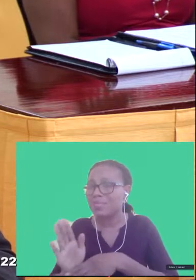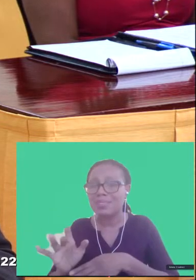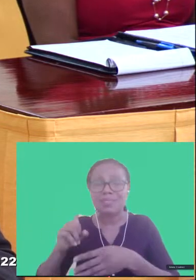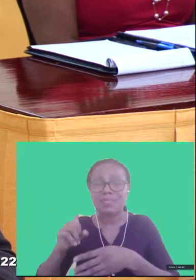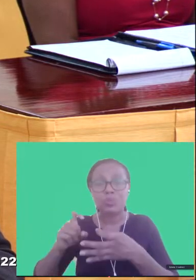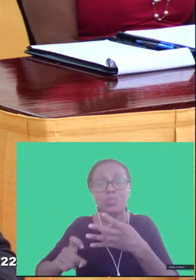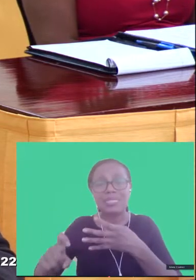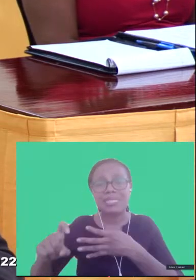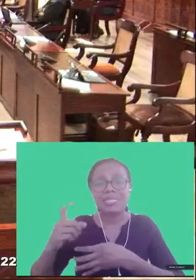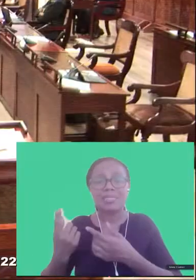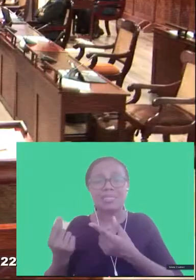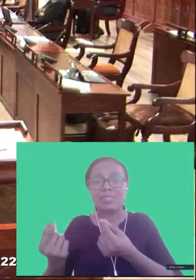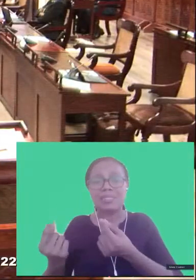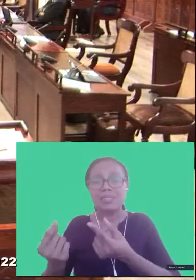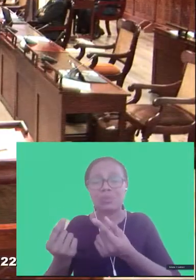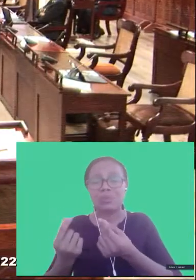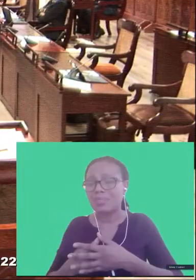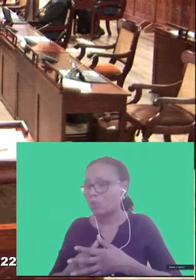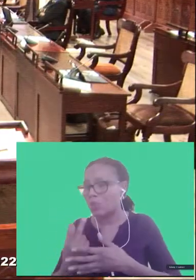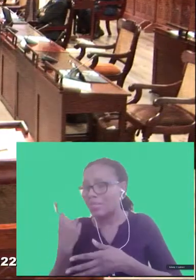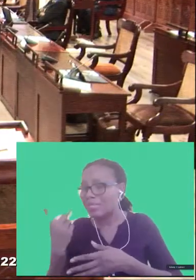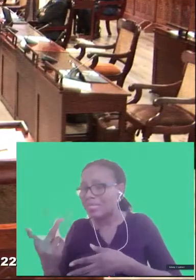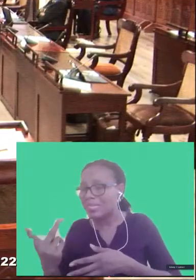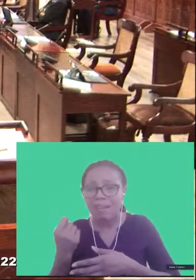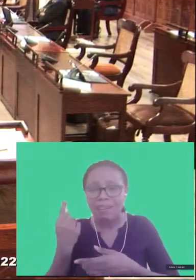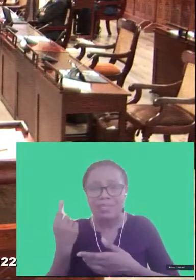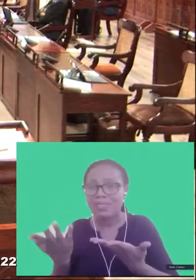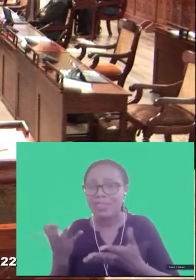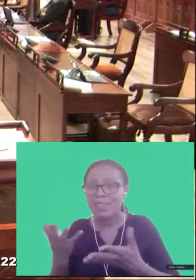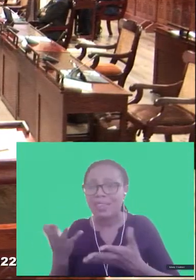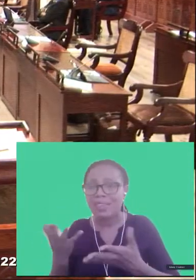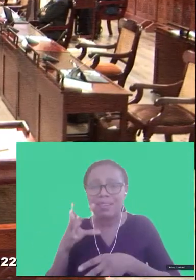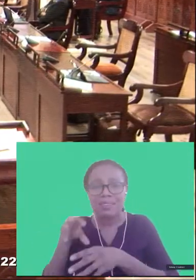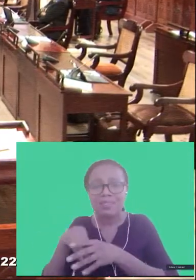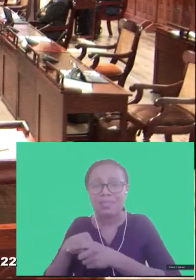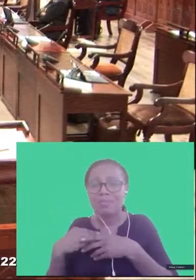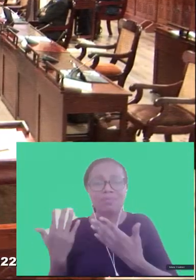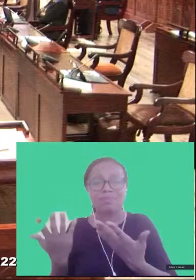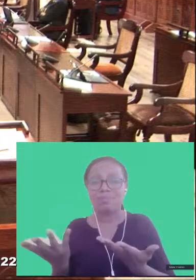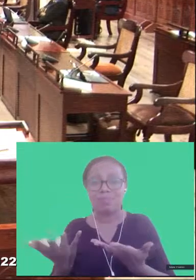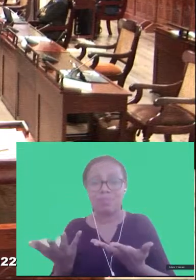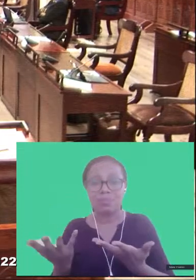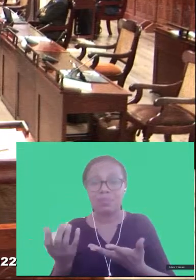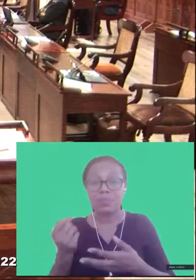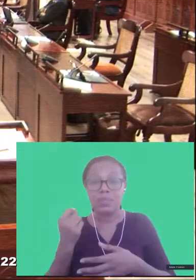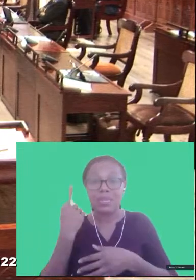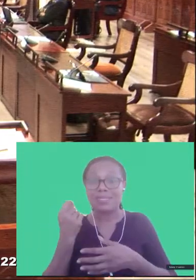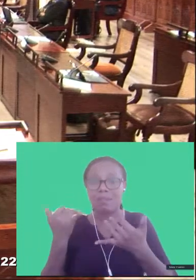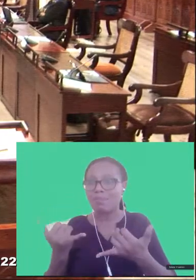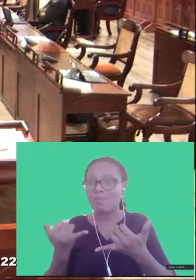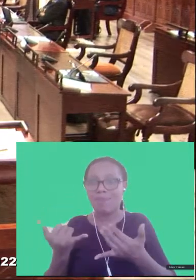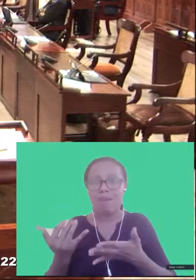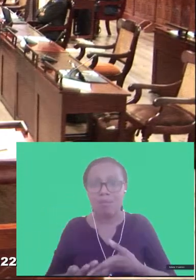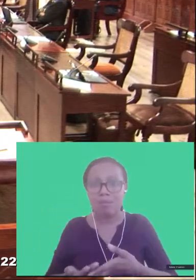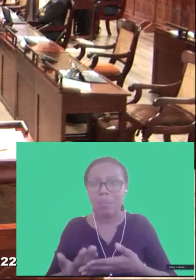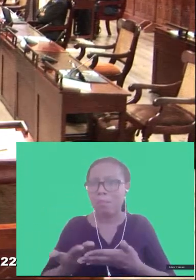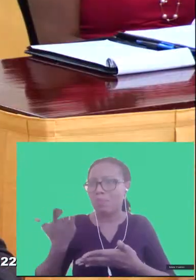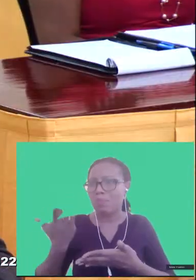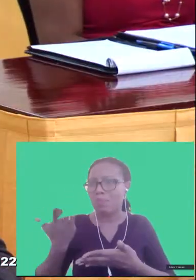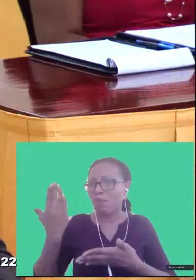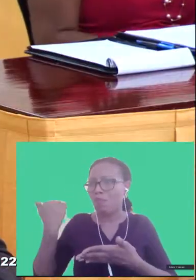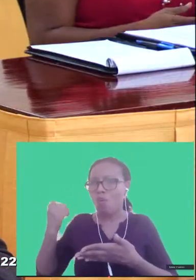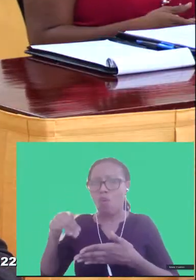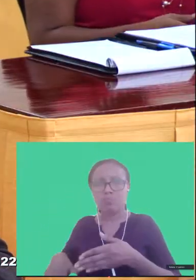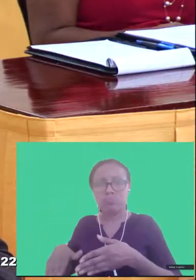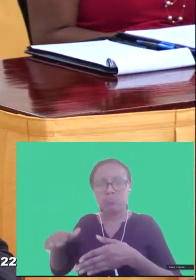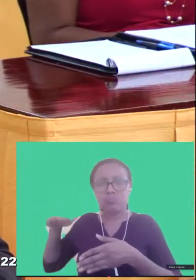far more difficult for you to open a bank account today, ma'am, than it was when you were a little girl. And that is just a very simple example